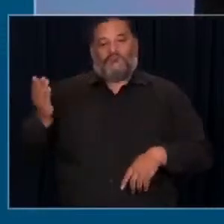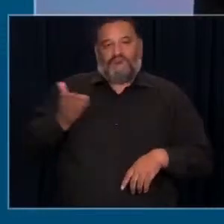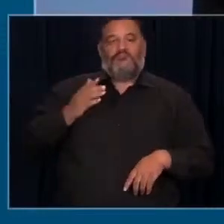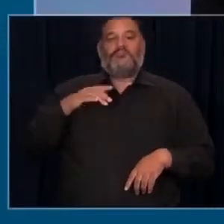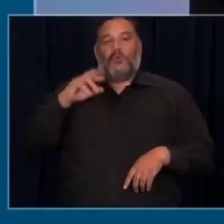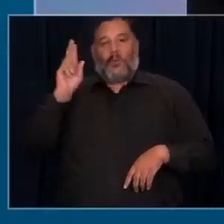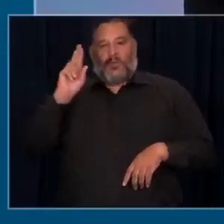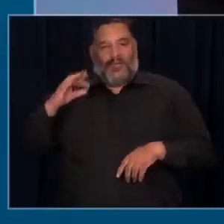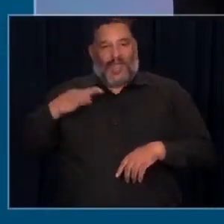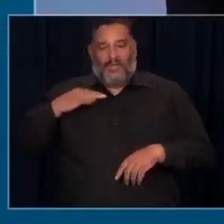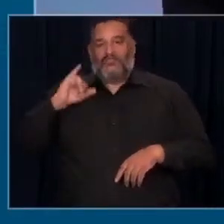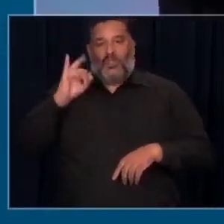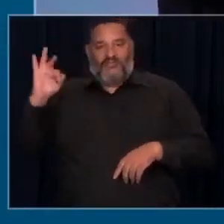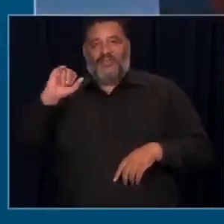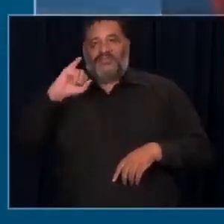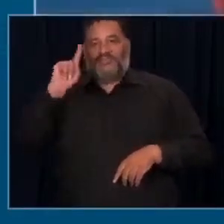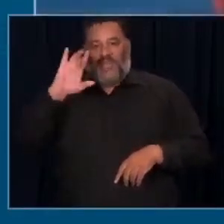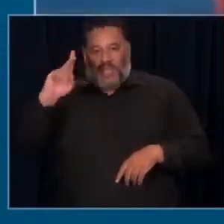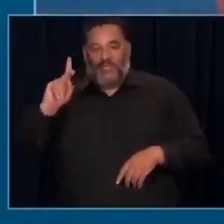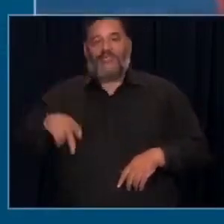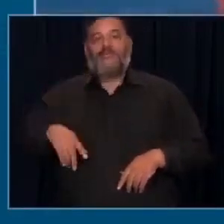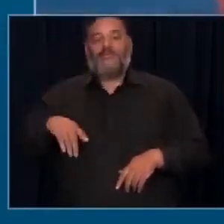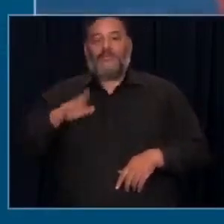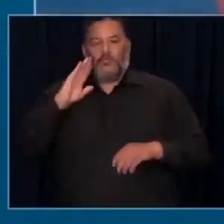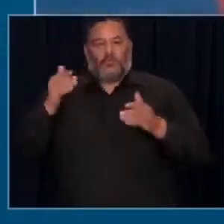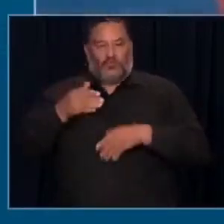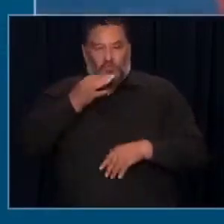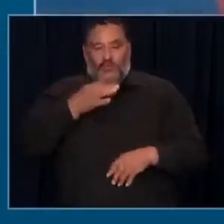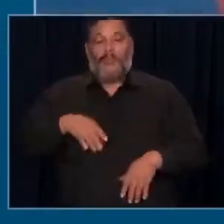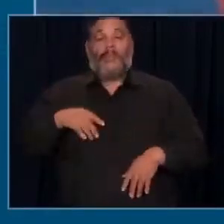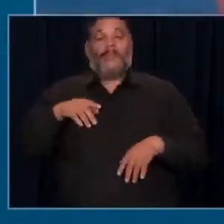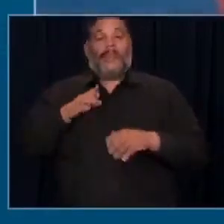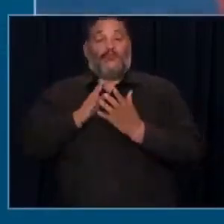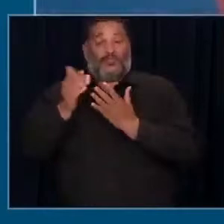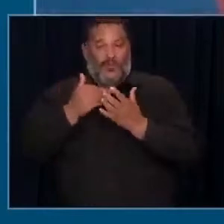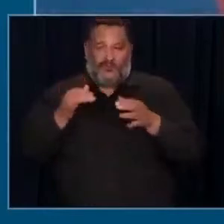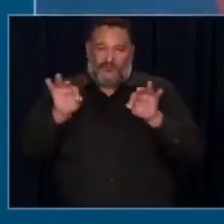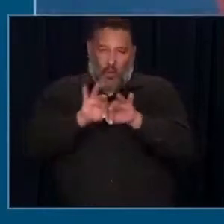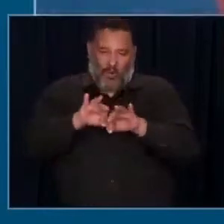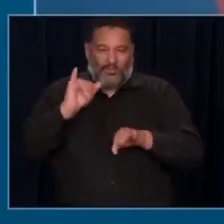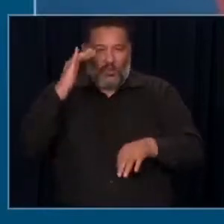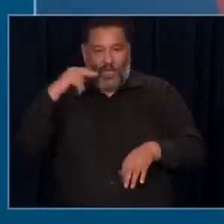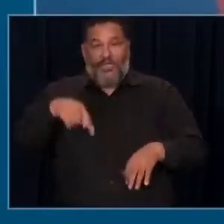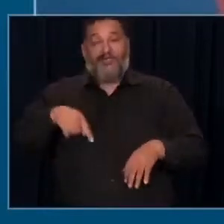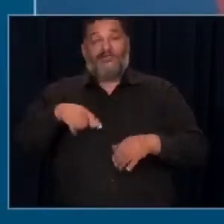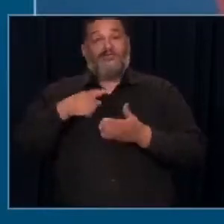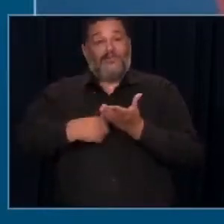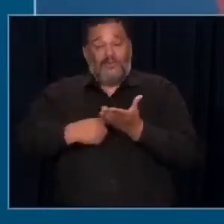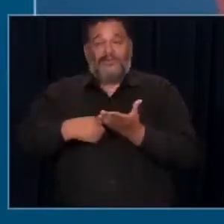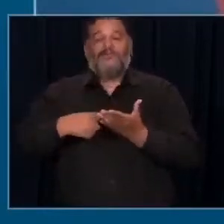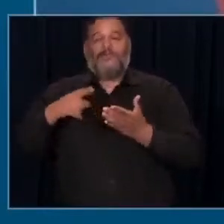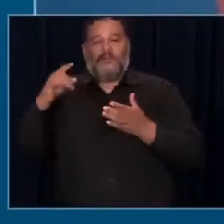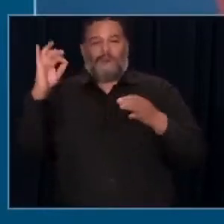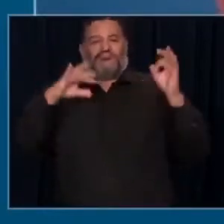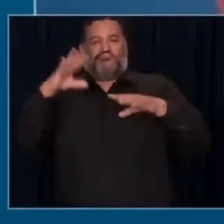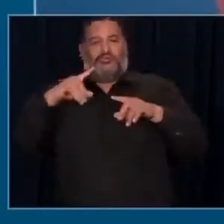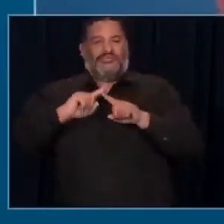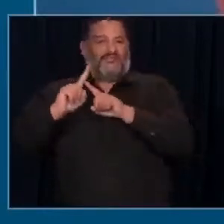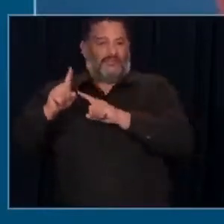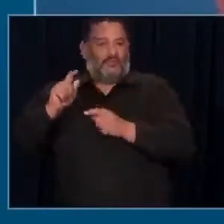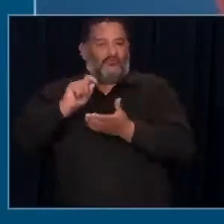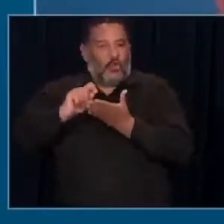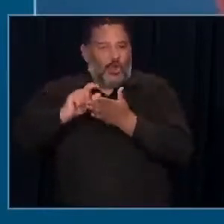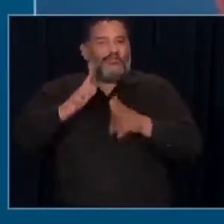we'll introduce in a moment. Transparency is critical here. That's why this conversation has been designed with input from a broad group of journalists in